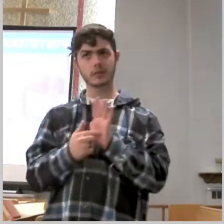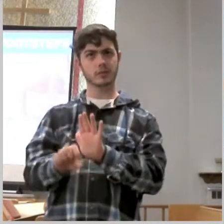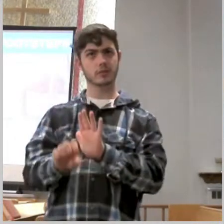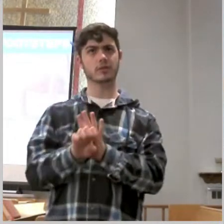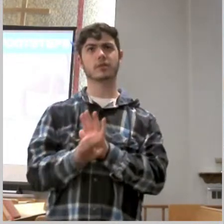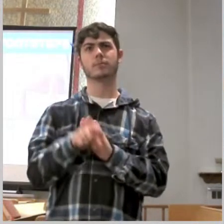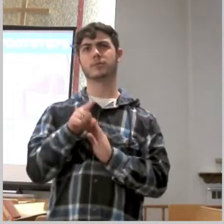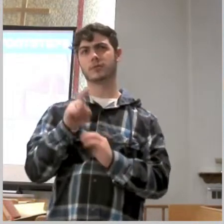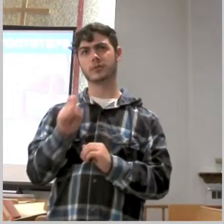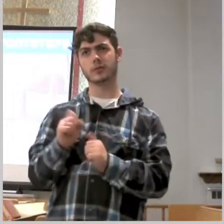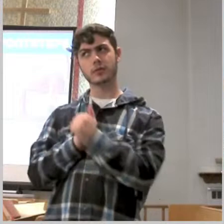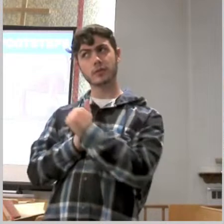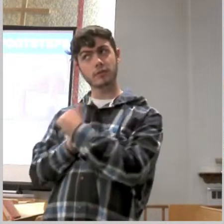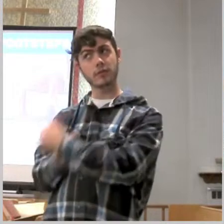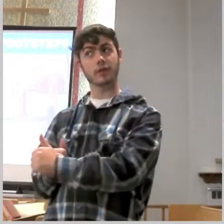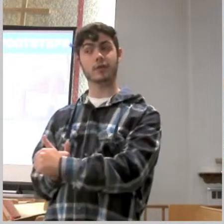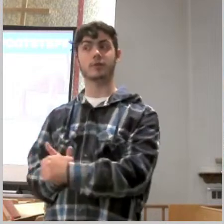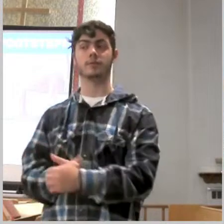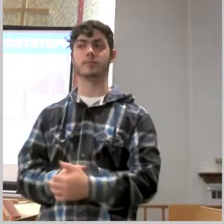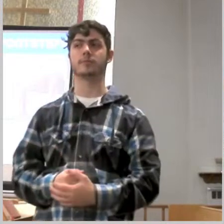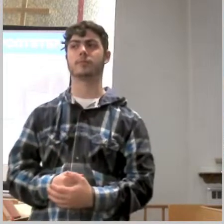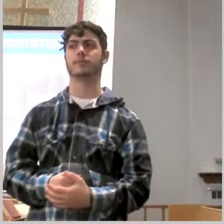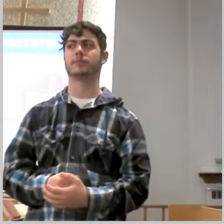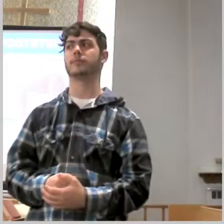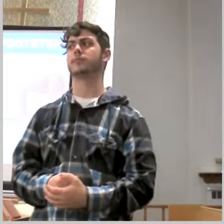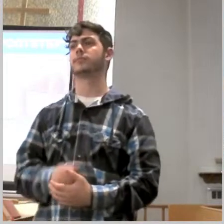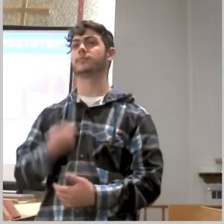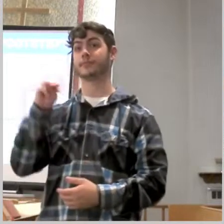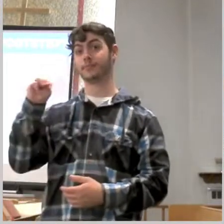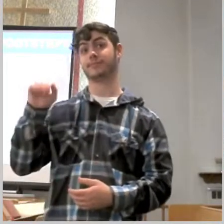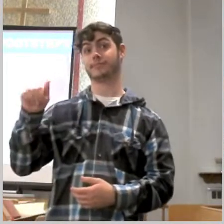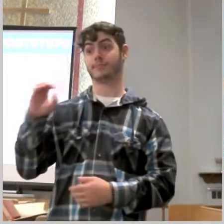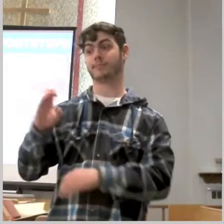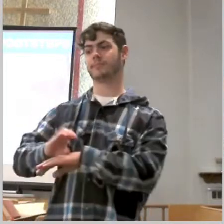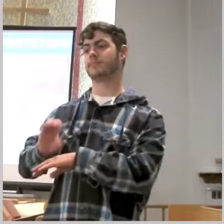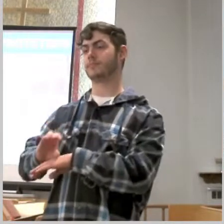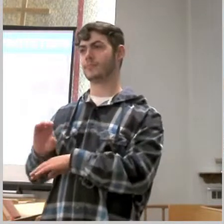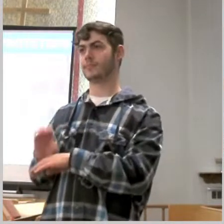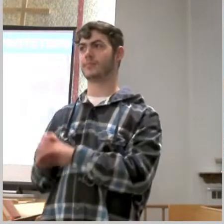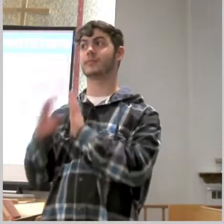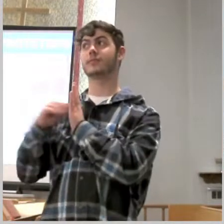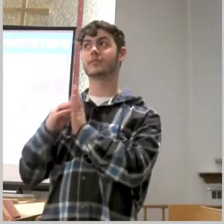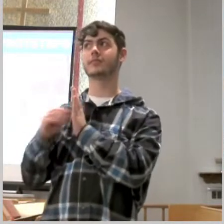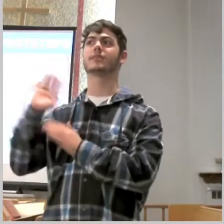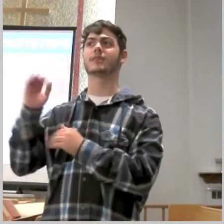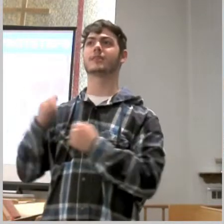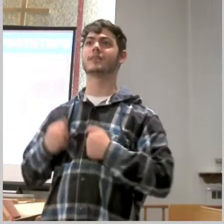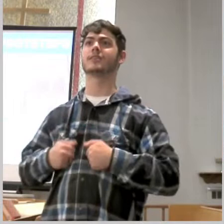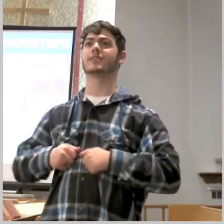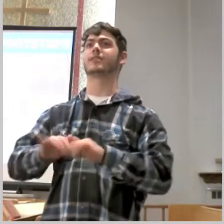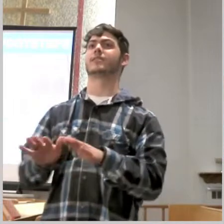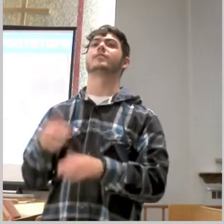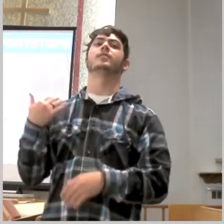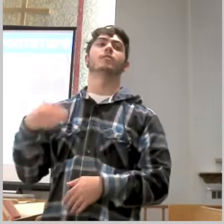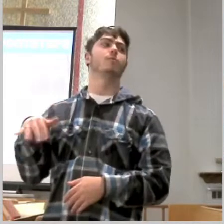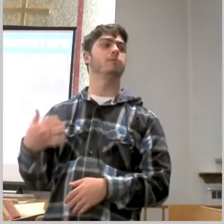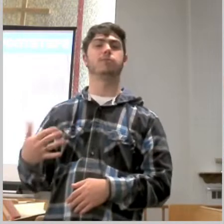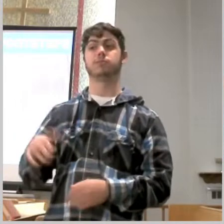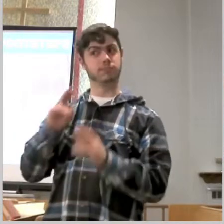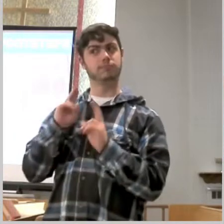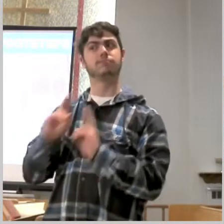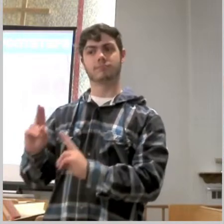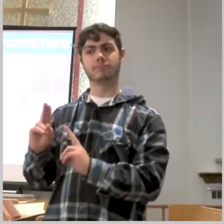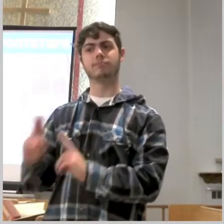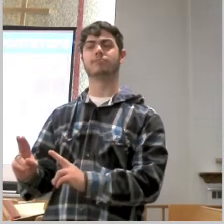so the eagerness of the Macedonian churches in imitating the sacrifice is to be honored, as Paul did